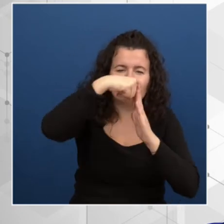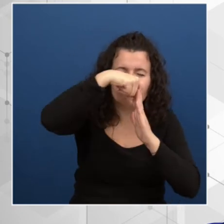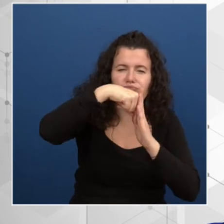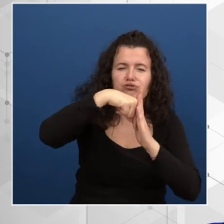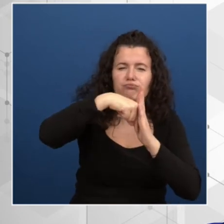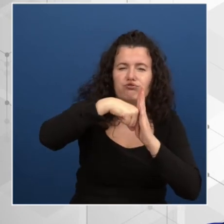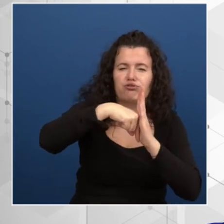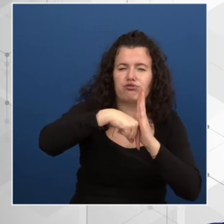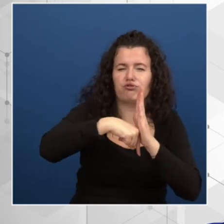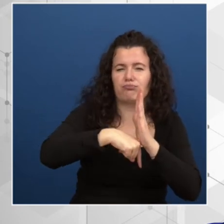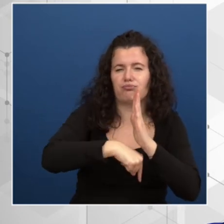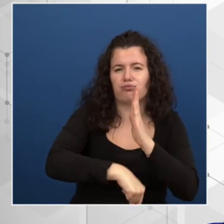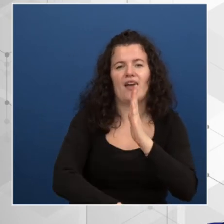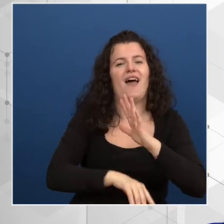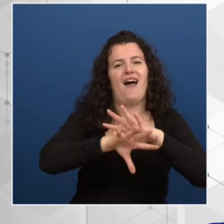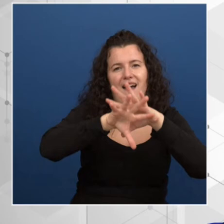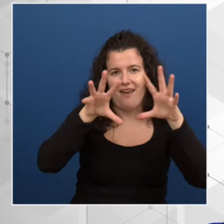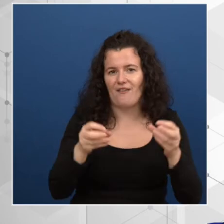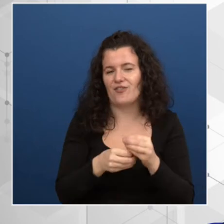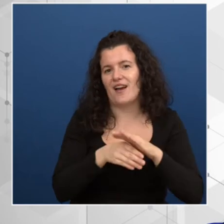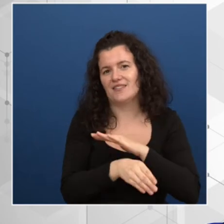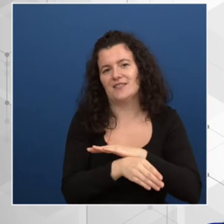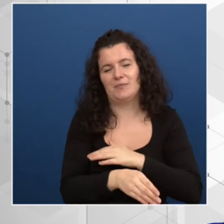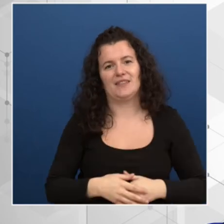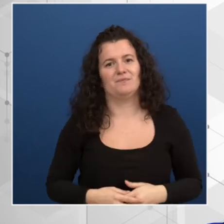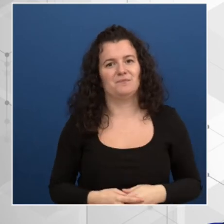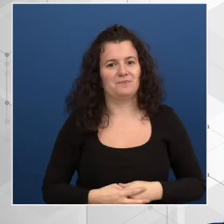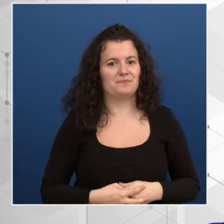of links to content to teach you more.